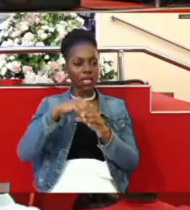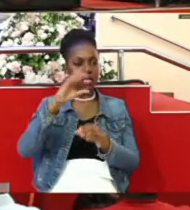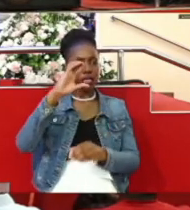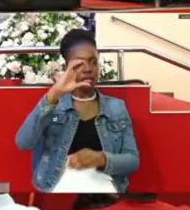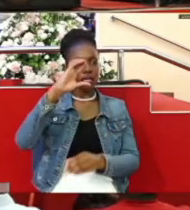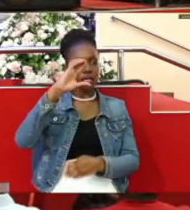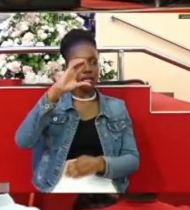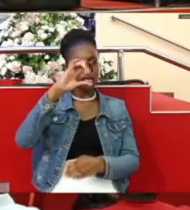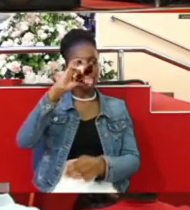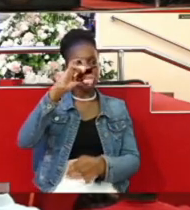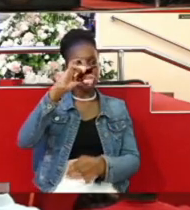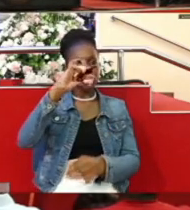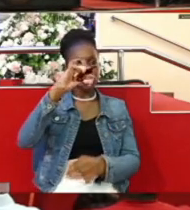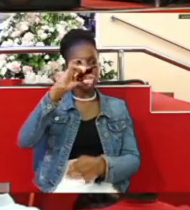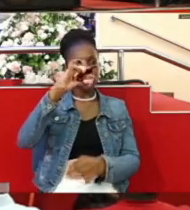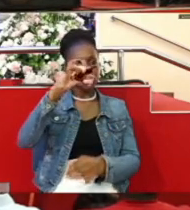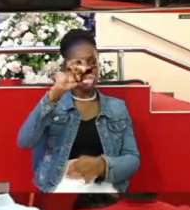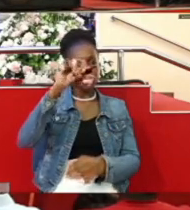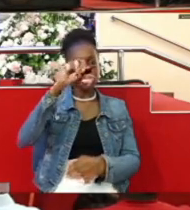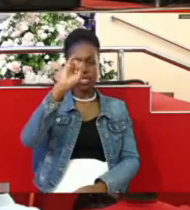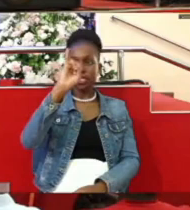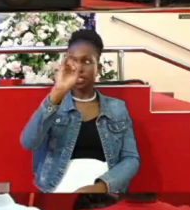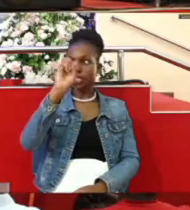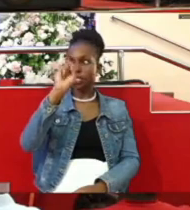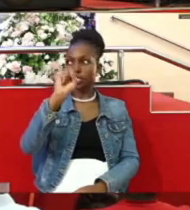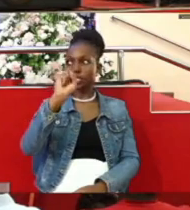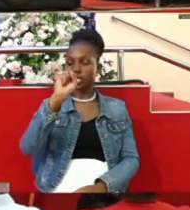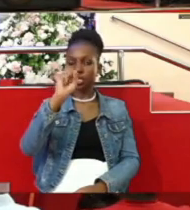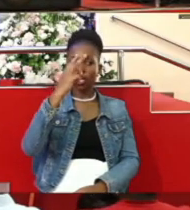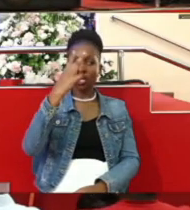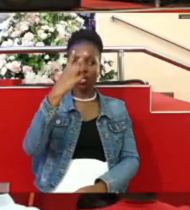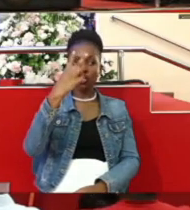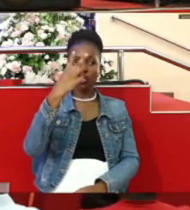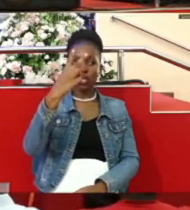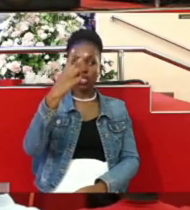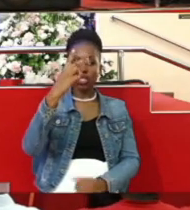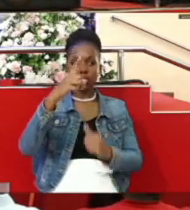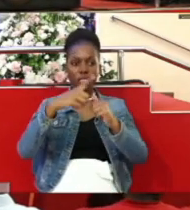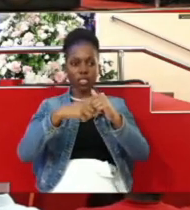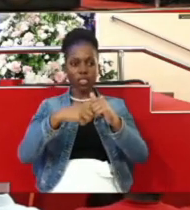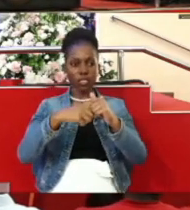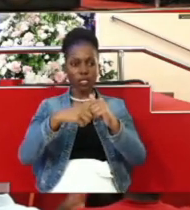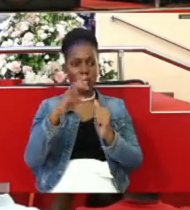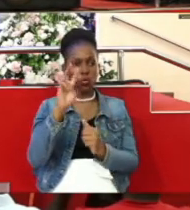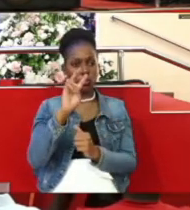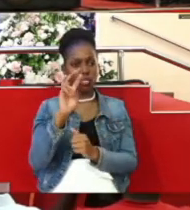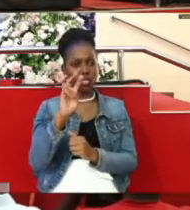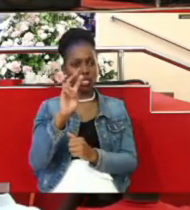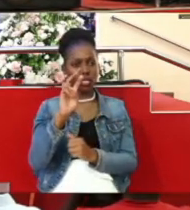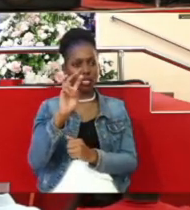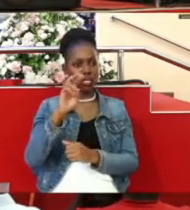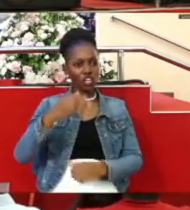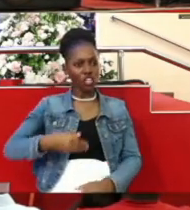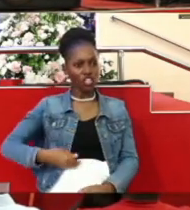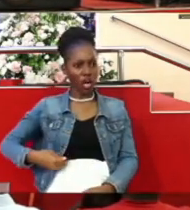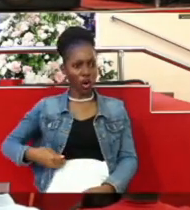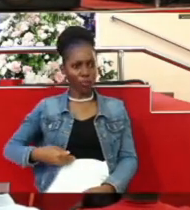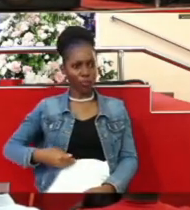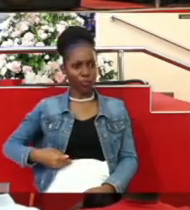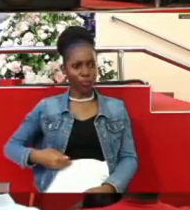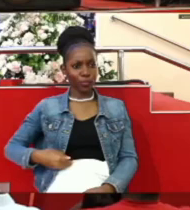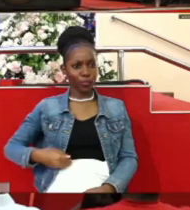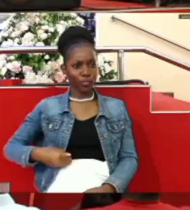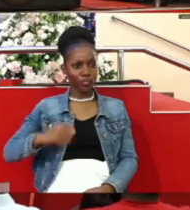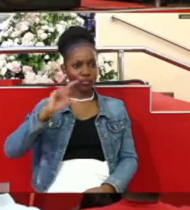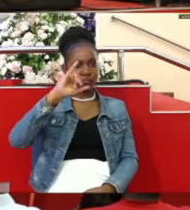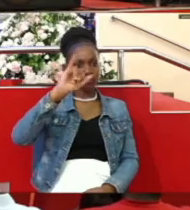Mwanzo 46, we see Jacob the son of Isaac, tunaona Yakubu mwana wa Isaka, coming